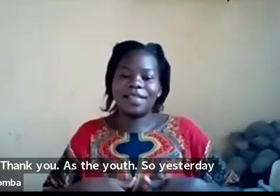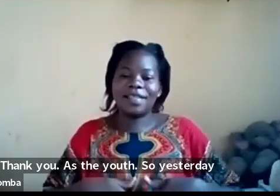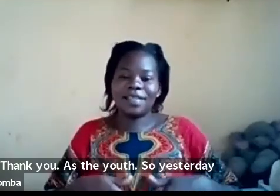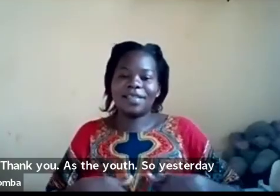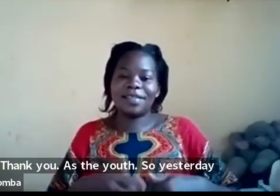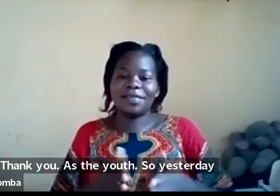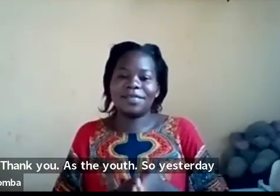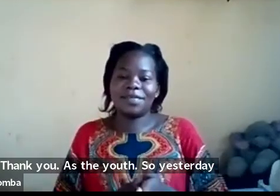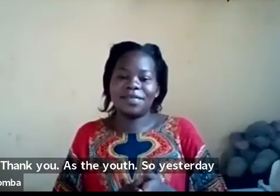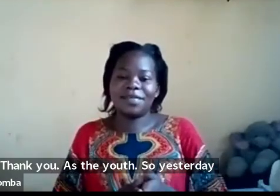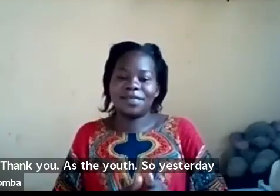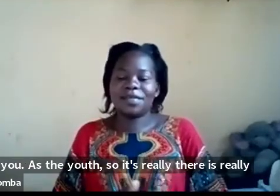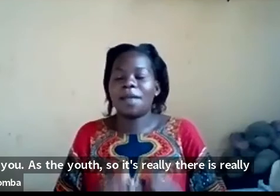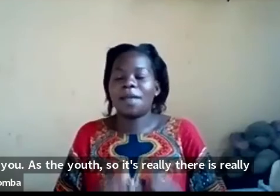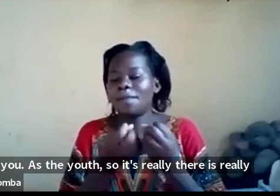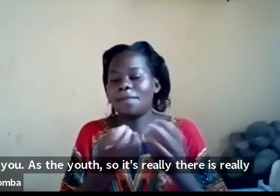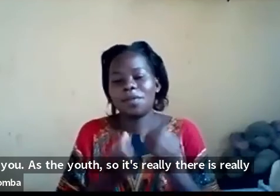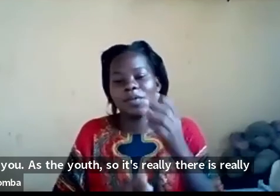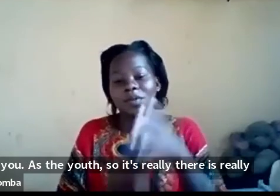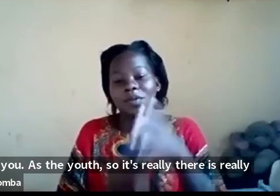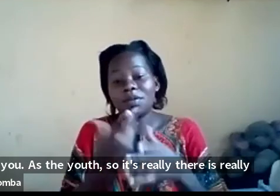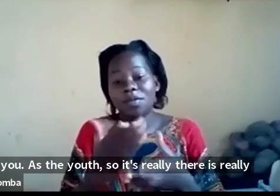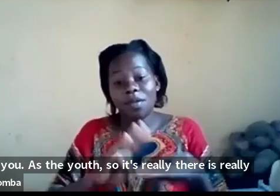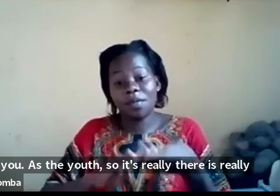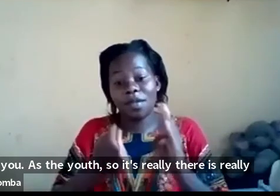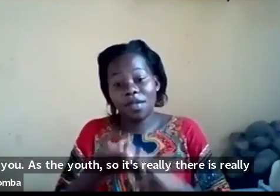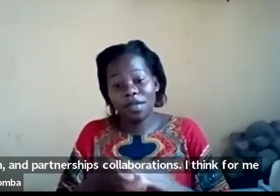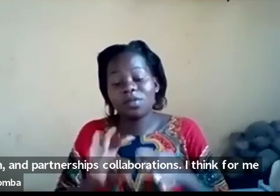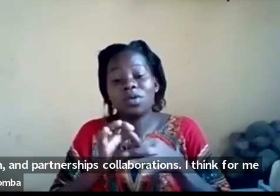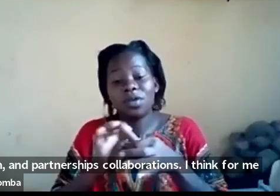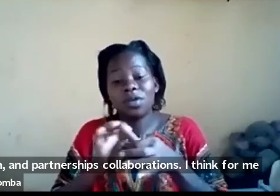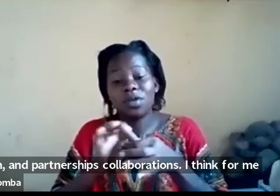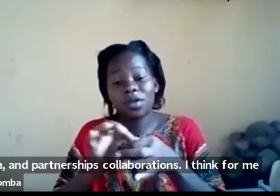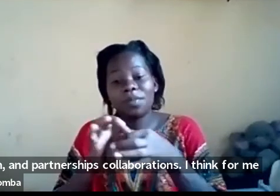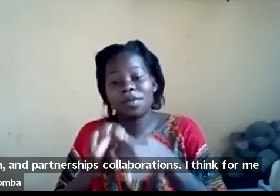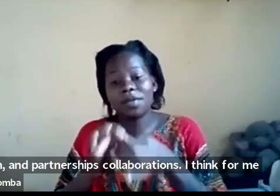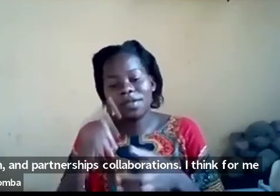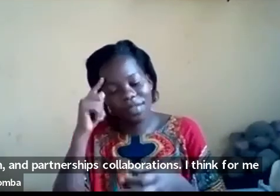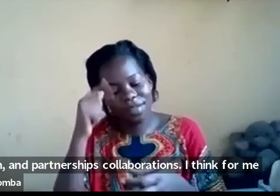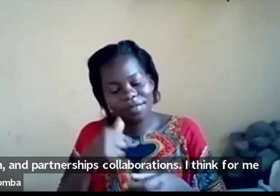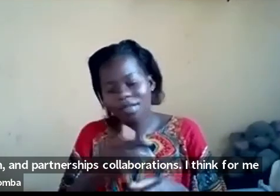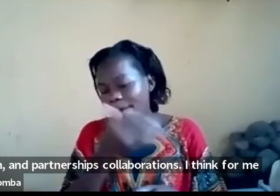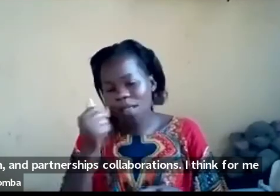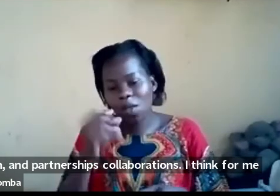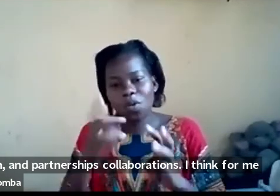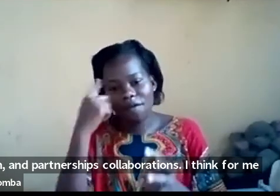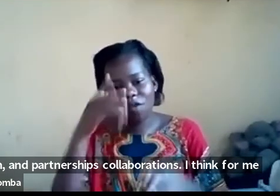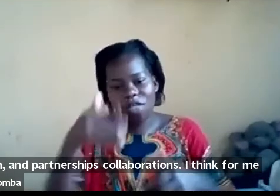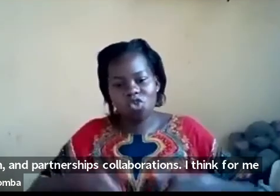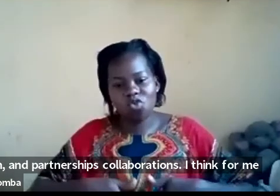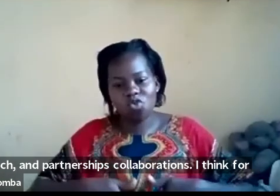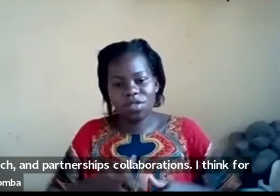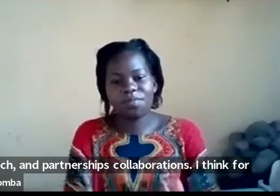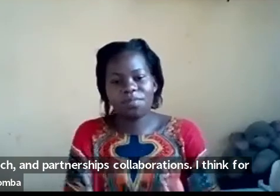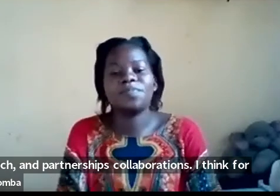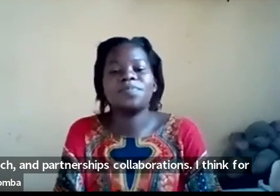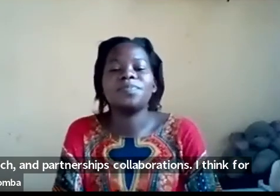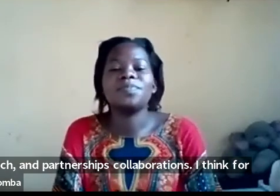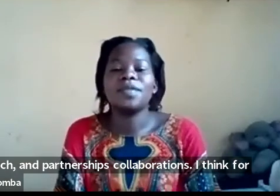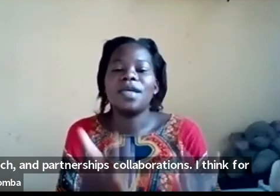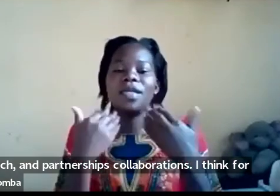really so much. And partnerships, collaborations, I think for me, it's the way to go for the youth. Thank you very much, Naomi,